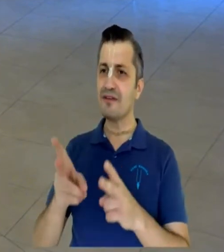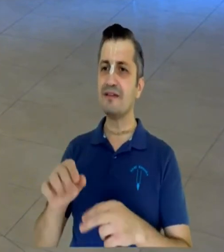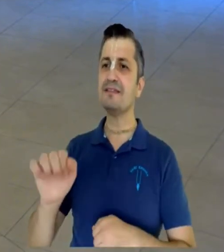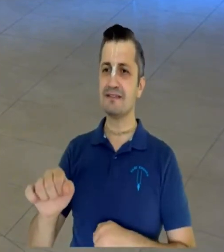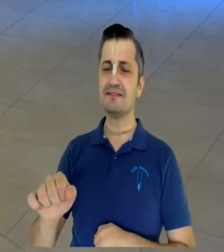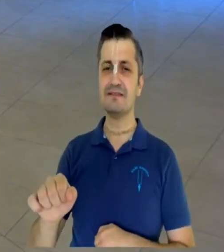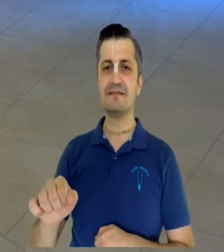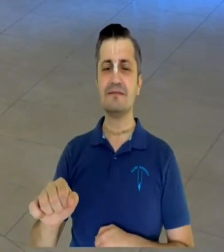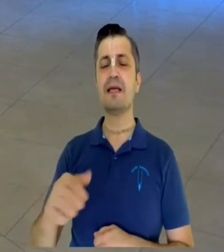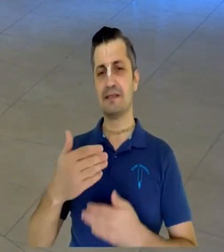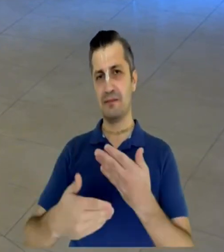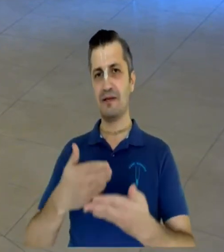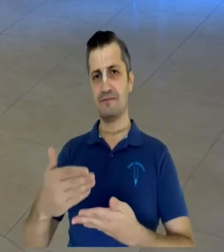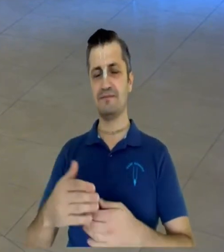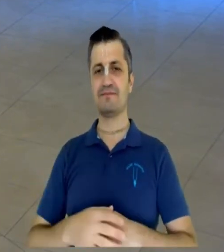So,